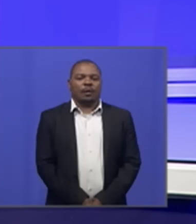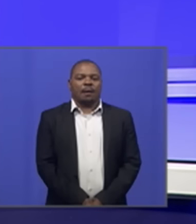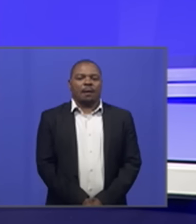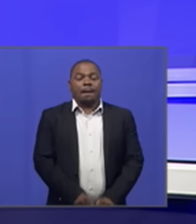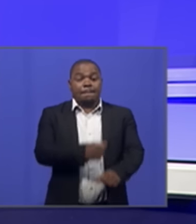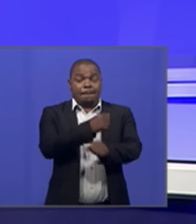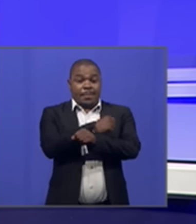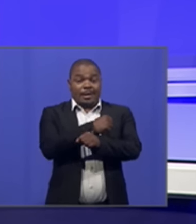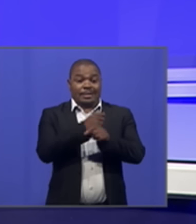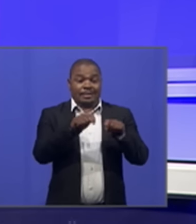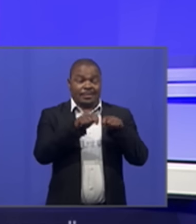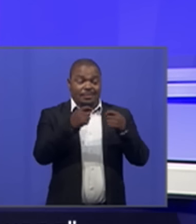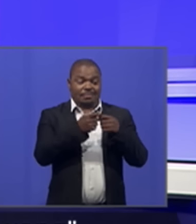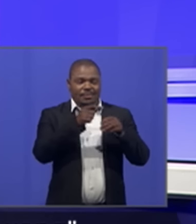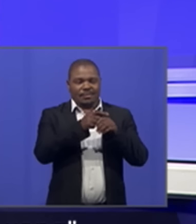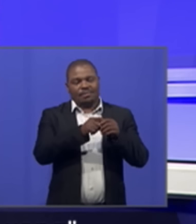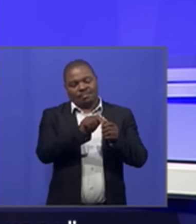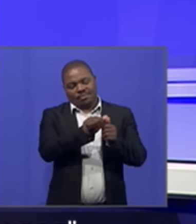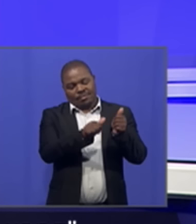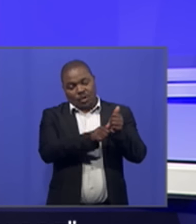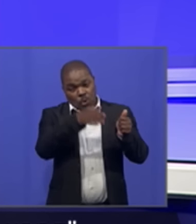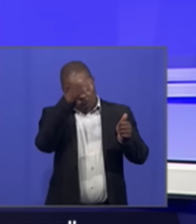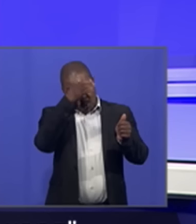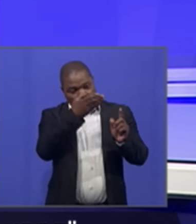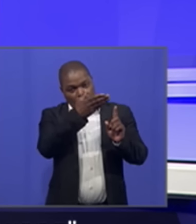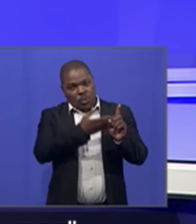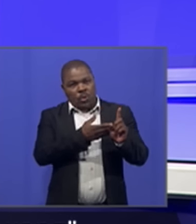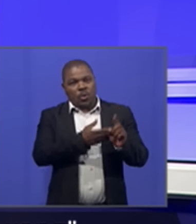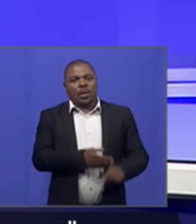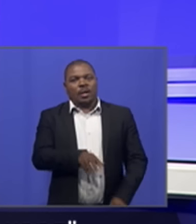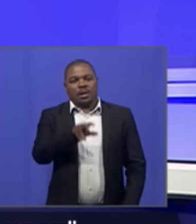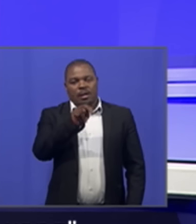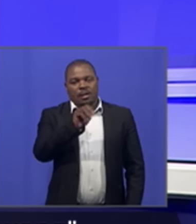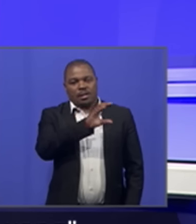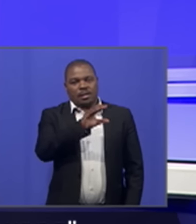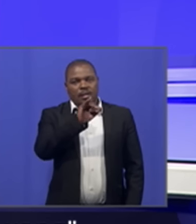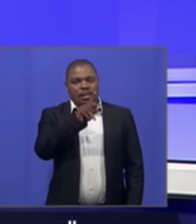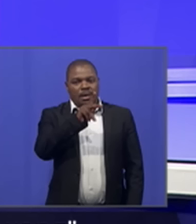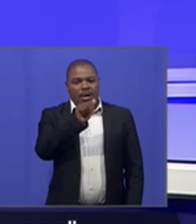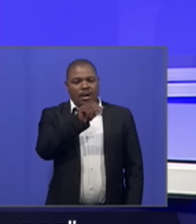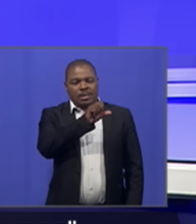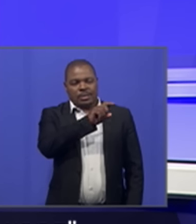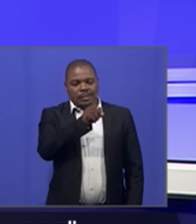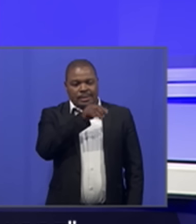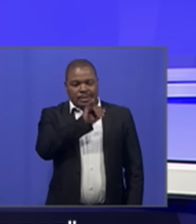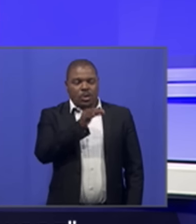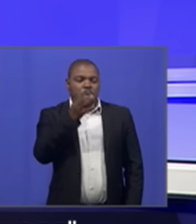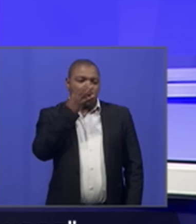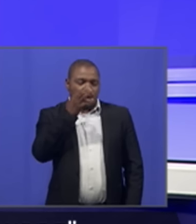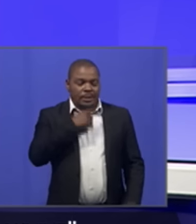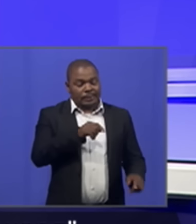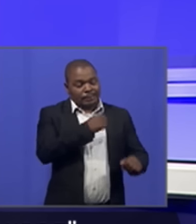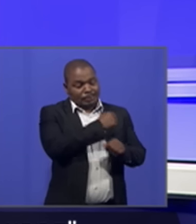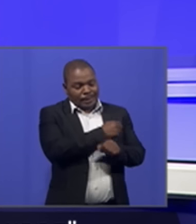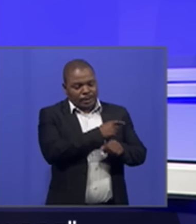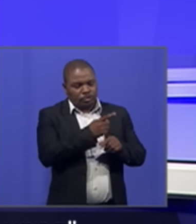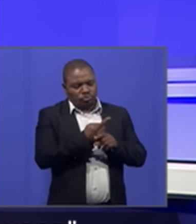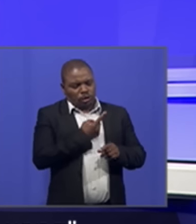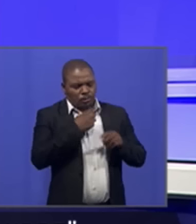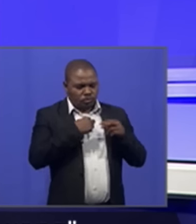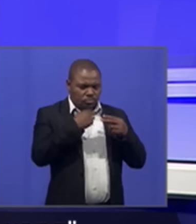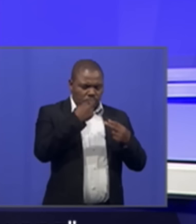Motlatšamohlahli wa Orlando Pirates Mandla Ncikazi o re sehlopha sa gabo se tla itebelela go feta go lebelela seo se dirwago ke sehlopha